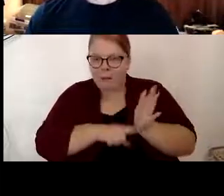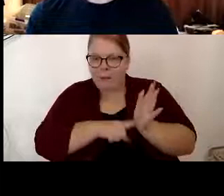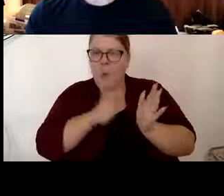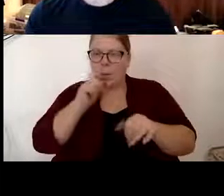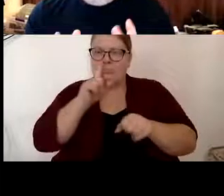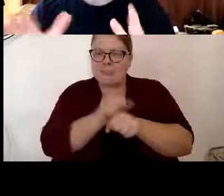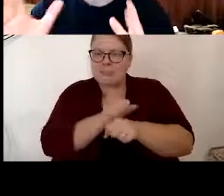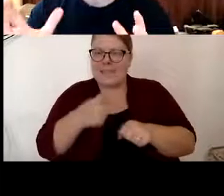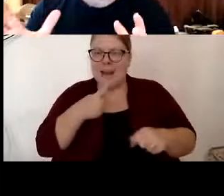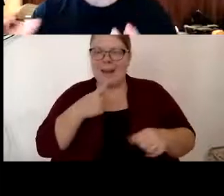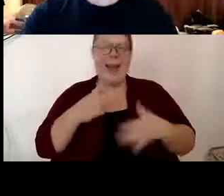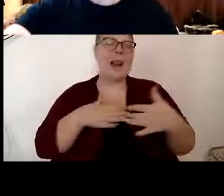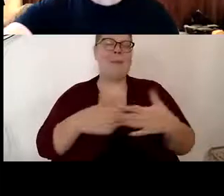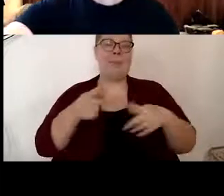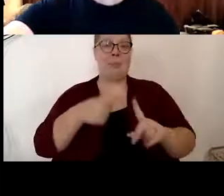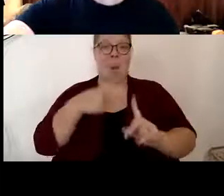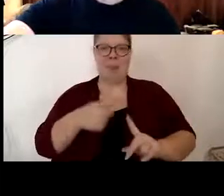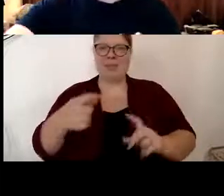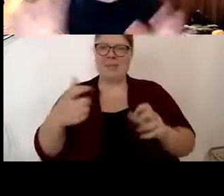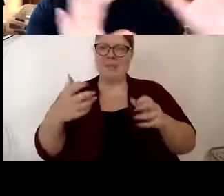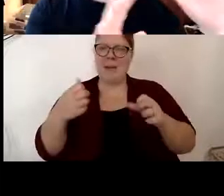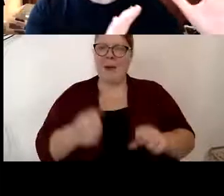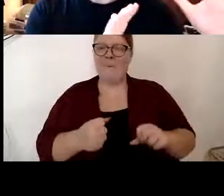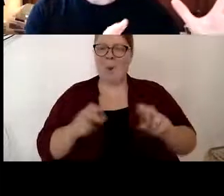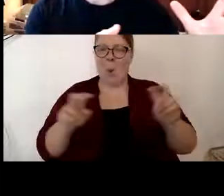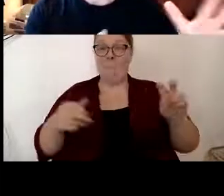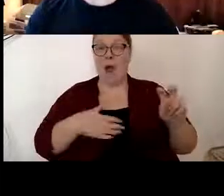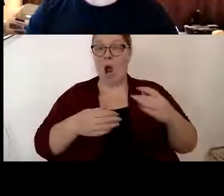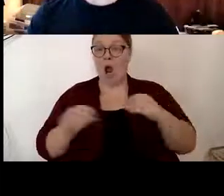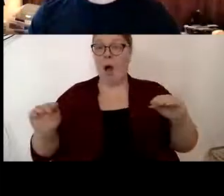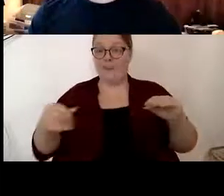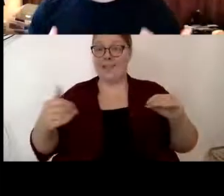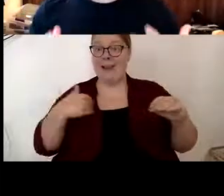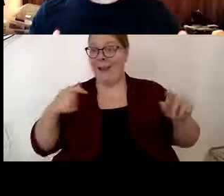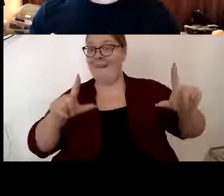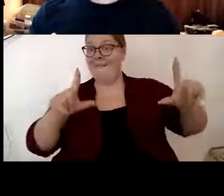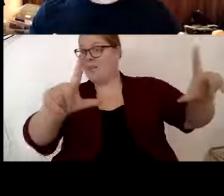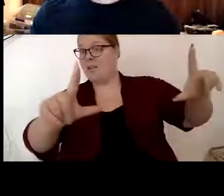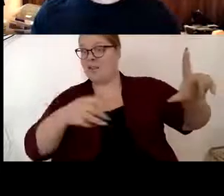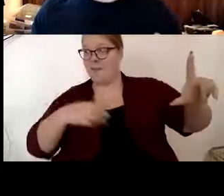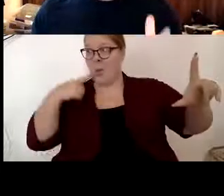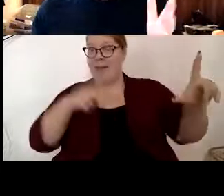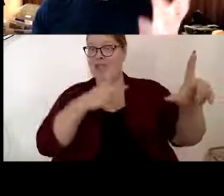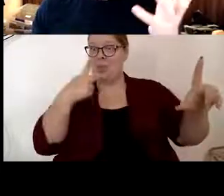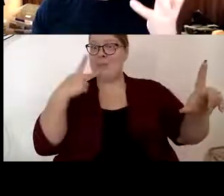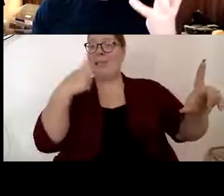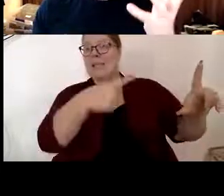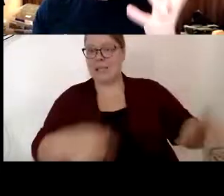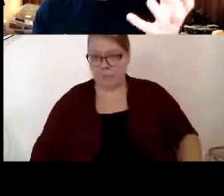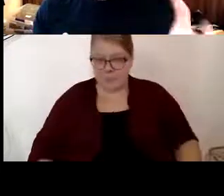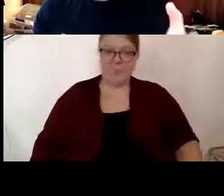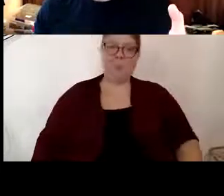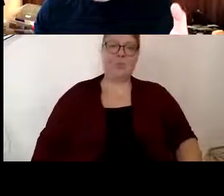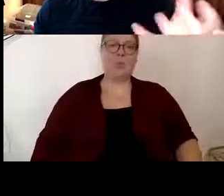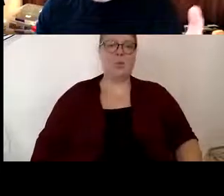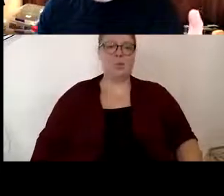the point is, this is a very powerful, and I actually have this quote in my office for my patients, right? To recognize that you have the